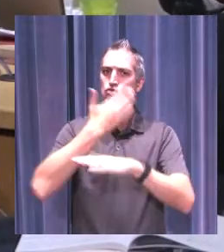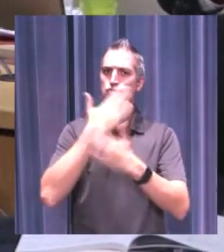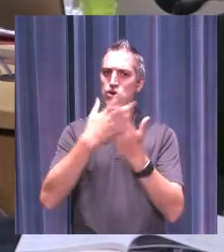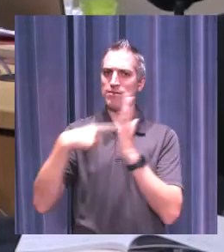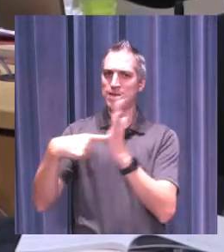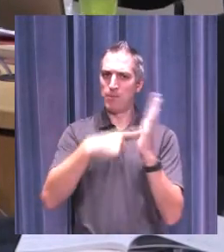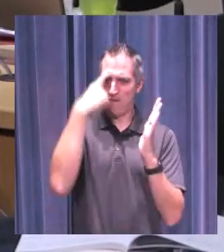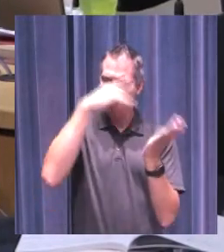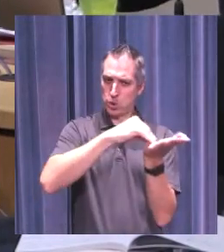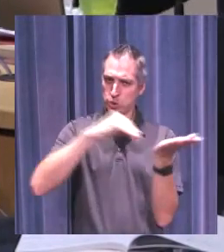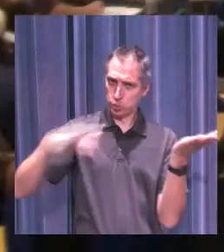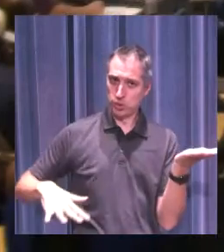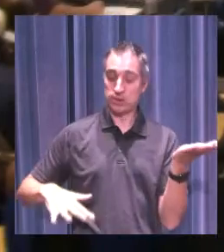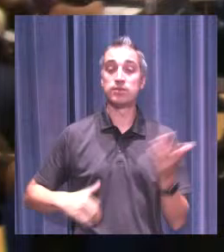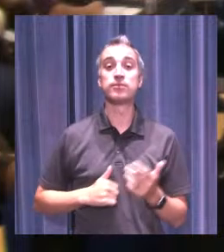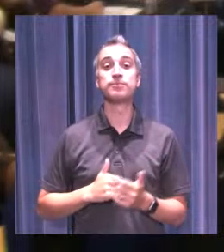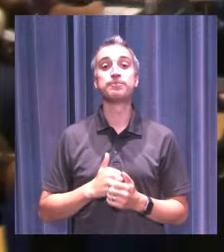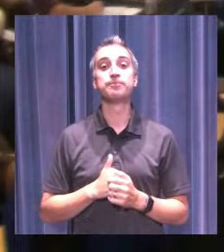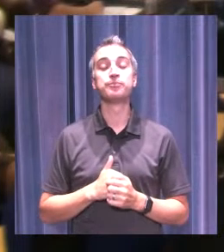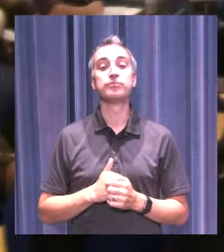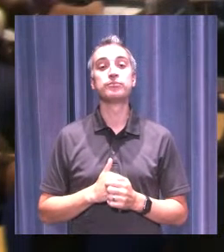Thank you very much. Are there any other comments?